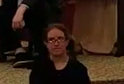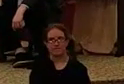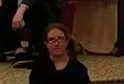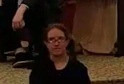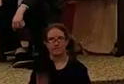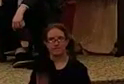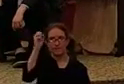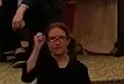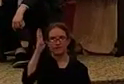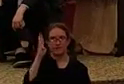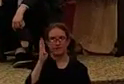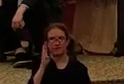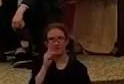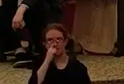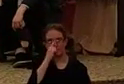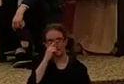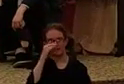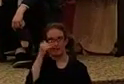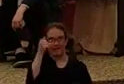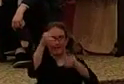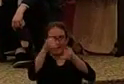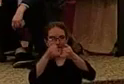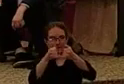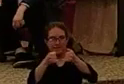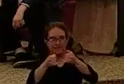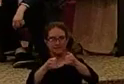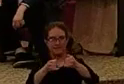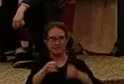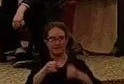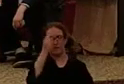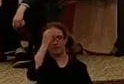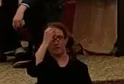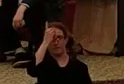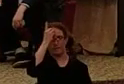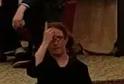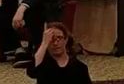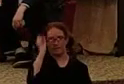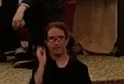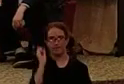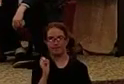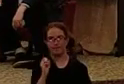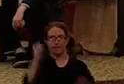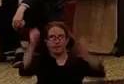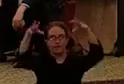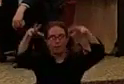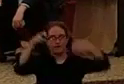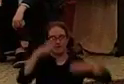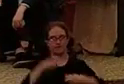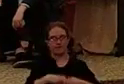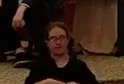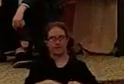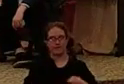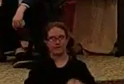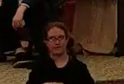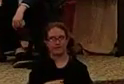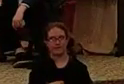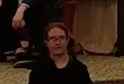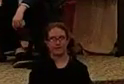So Jacob finally realized he had lost the fight.